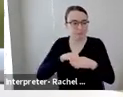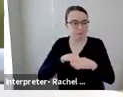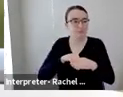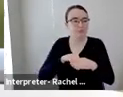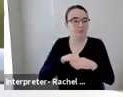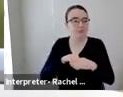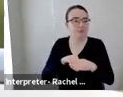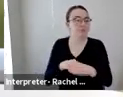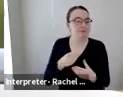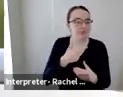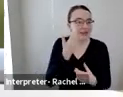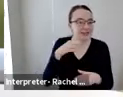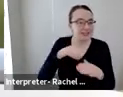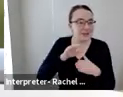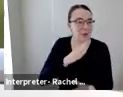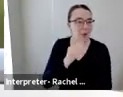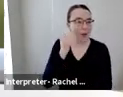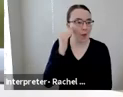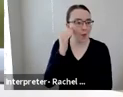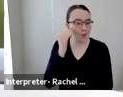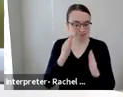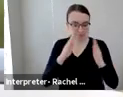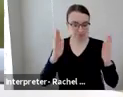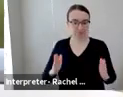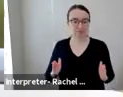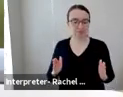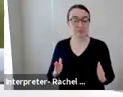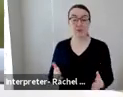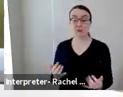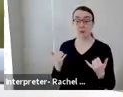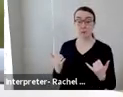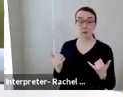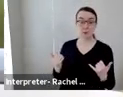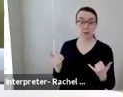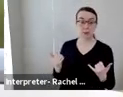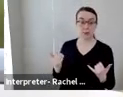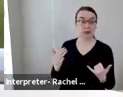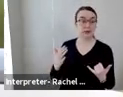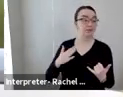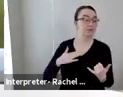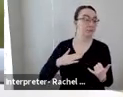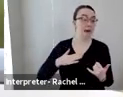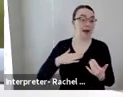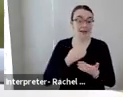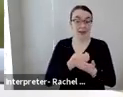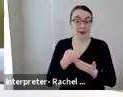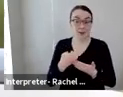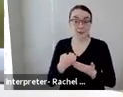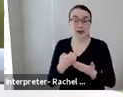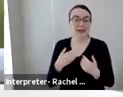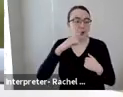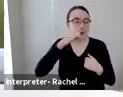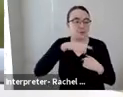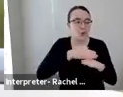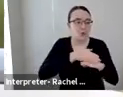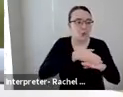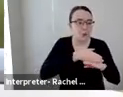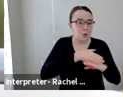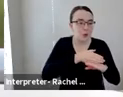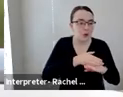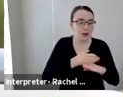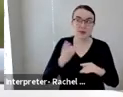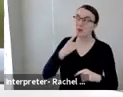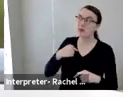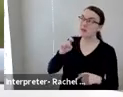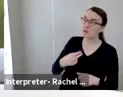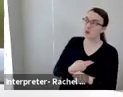world. And so now I have a piece of appliance that gets faux wood that I was told to use. And I'm like,